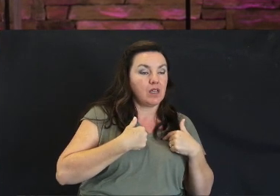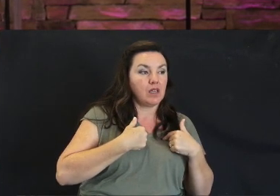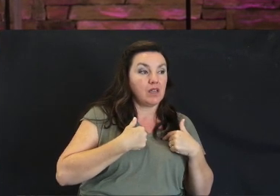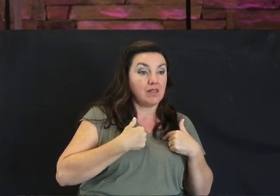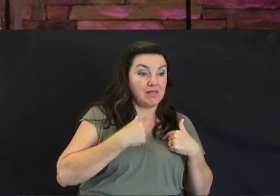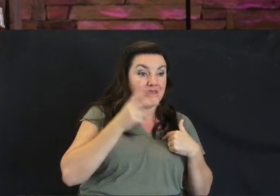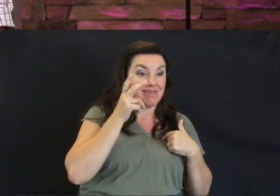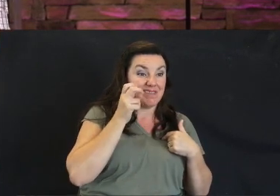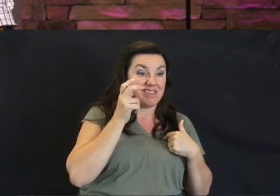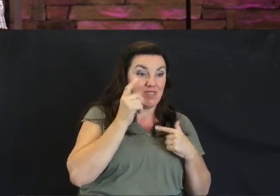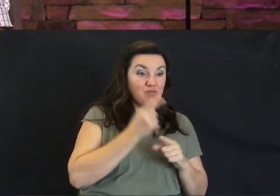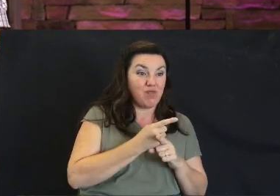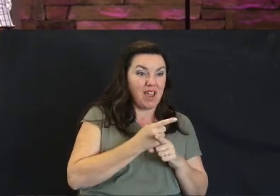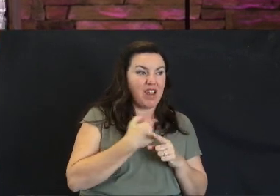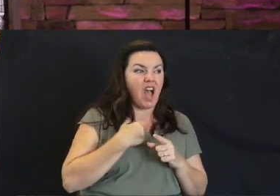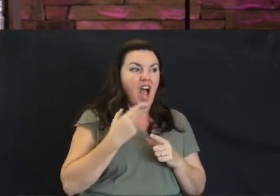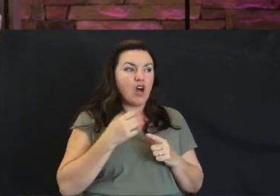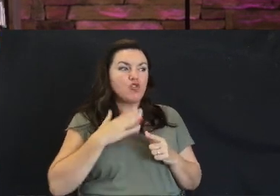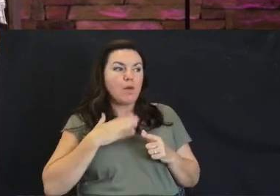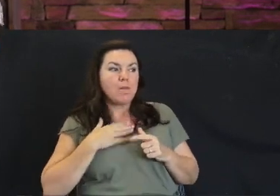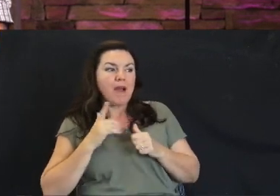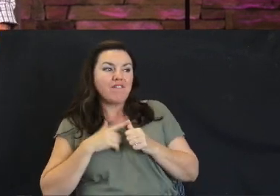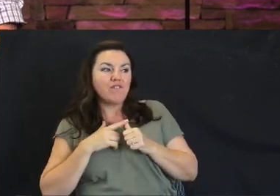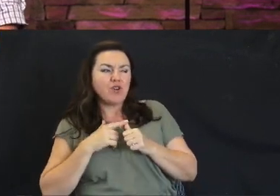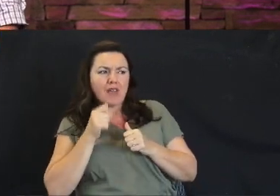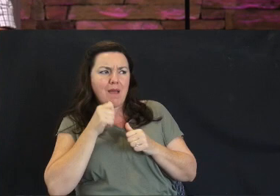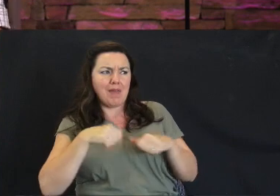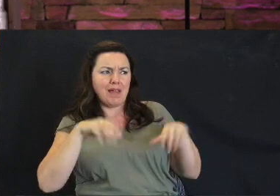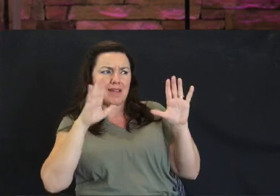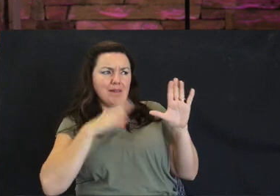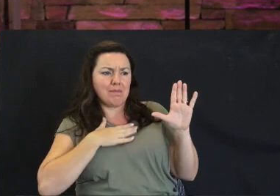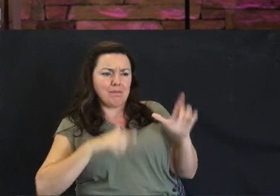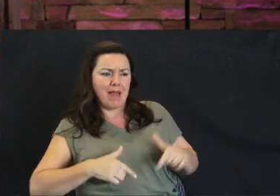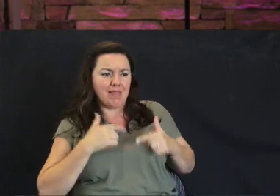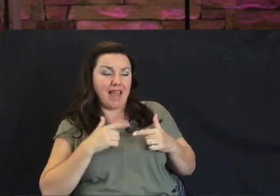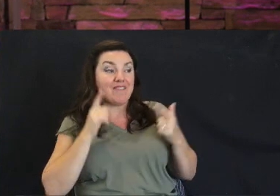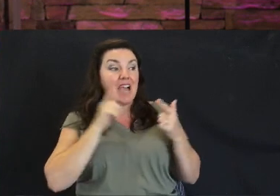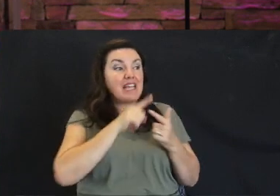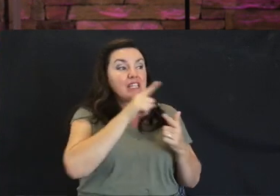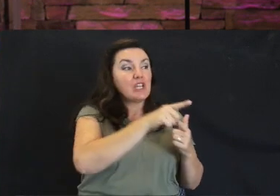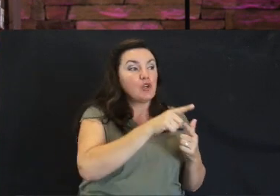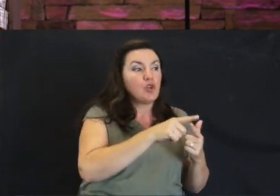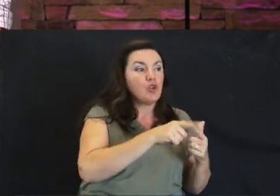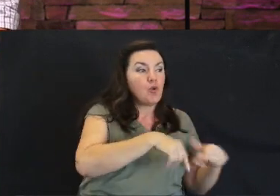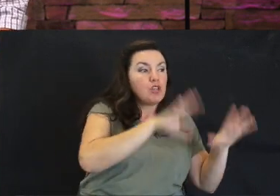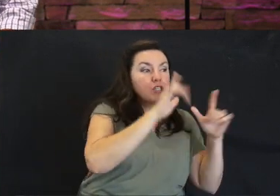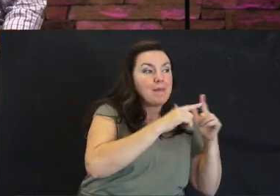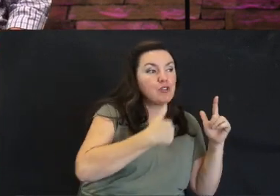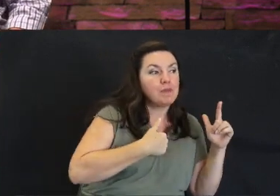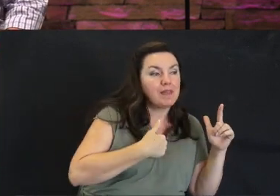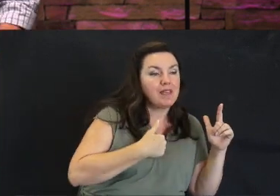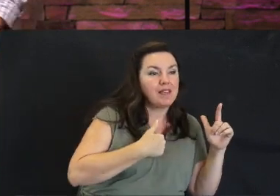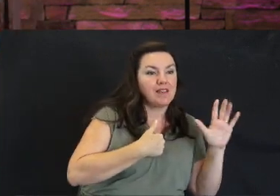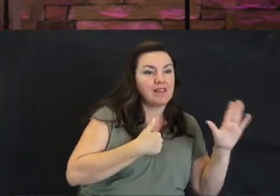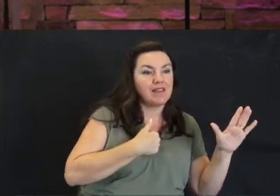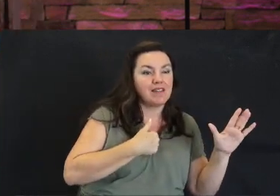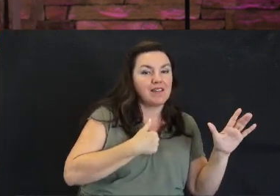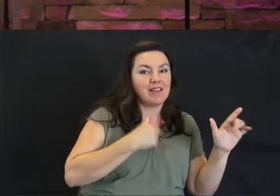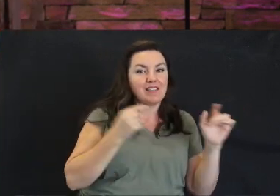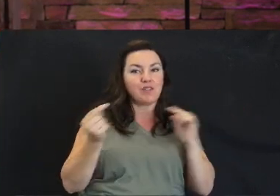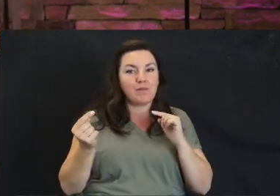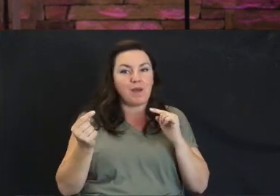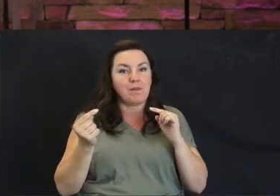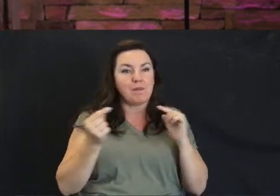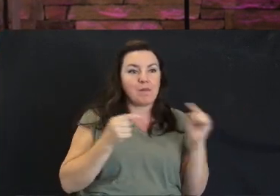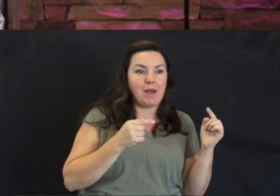Sound familiar? I'm not going to lay my life Down for my wife Until she first Submits to me And thus starts A vicious cycle Of husbands